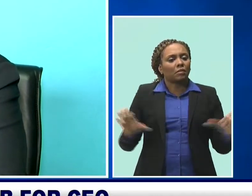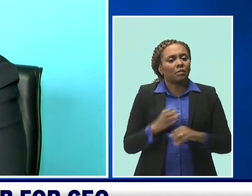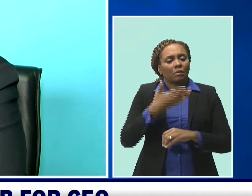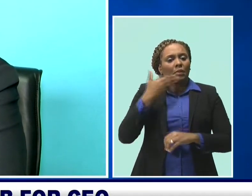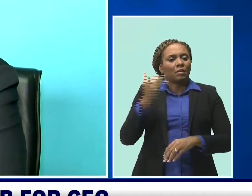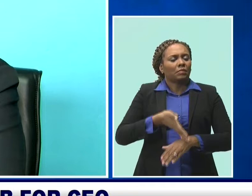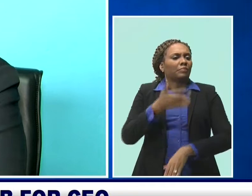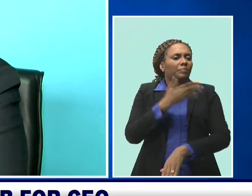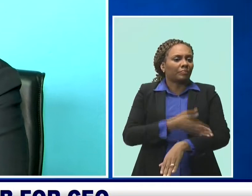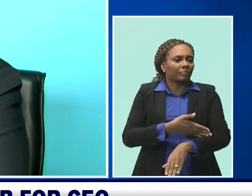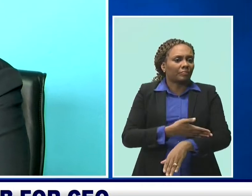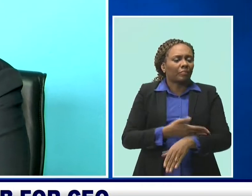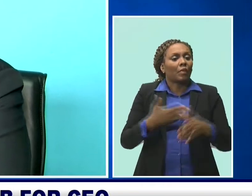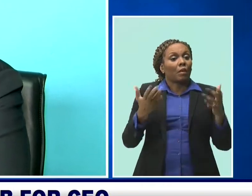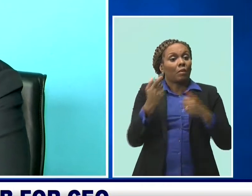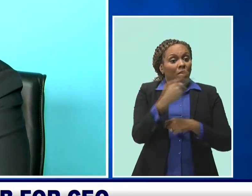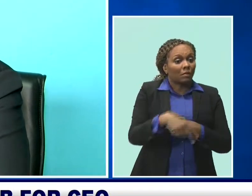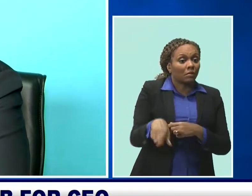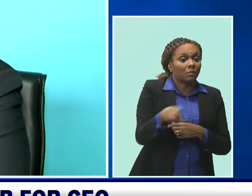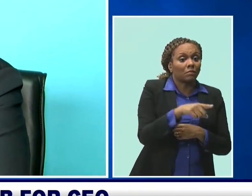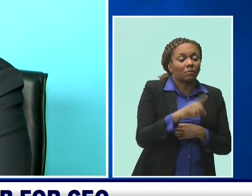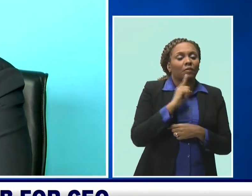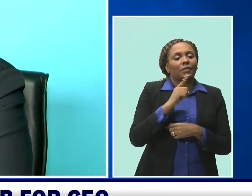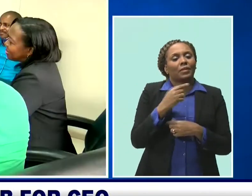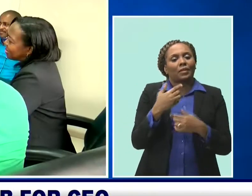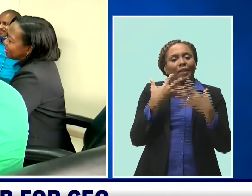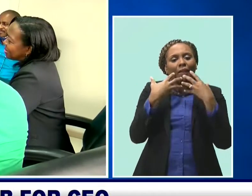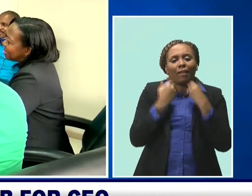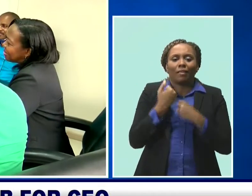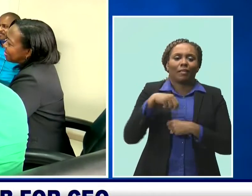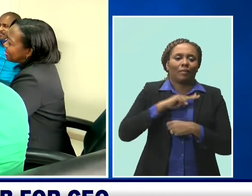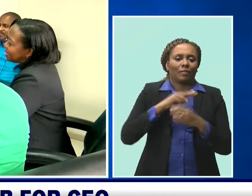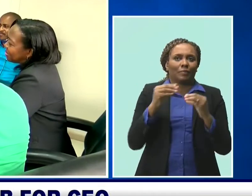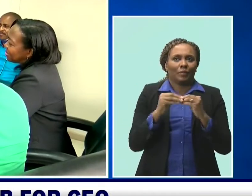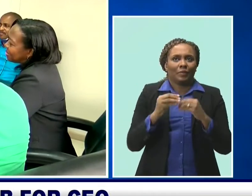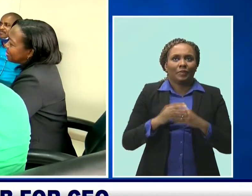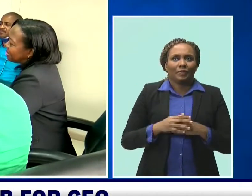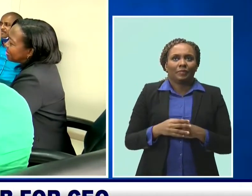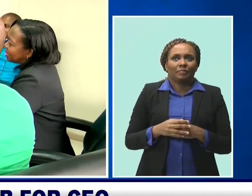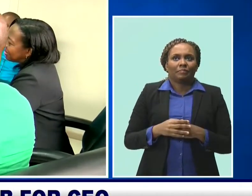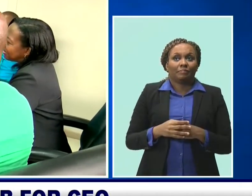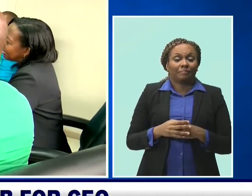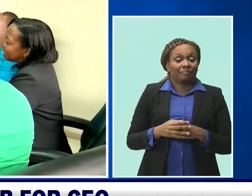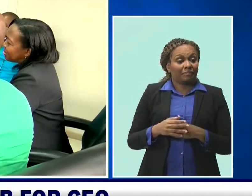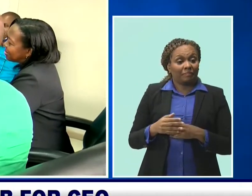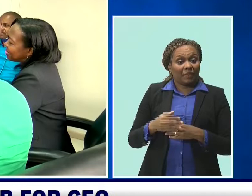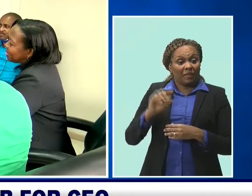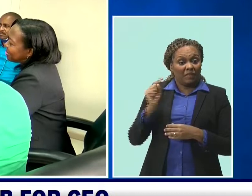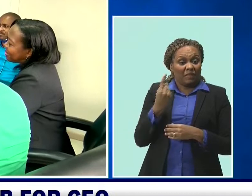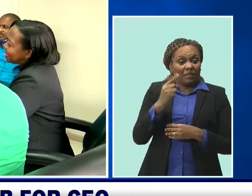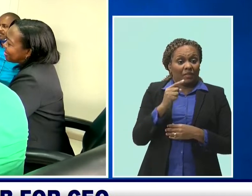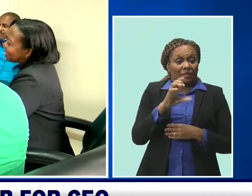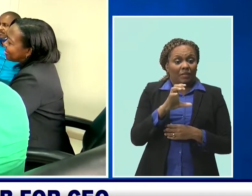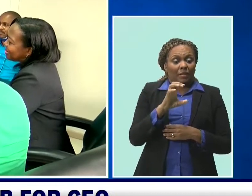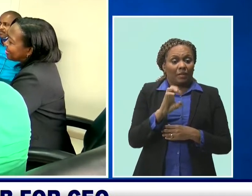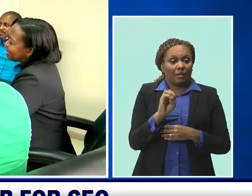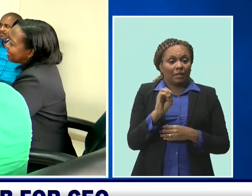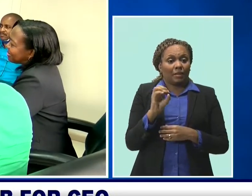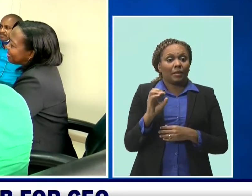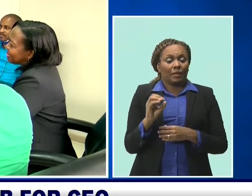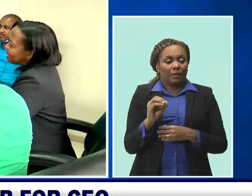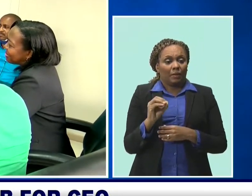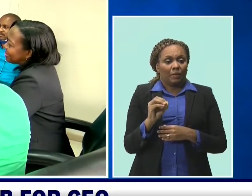things so that you, the Barbadian public, will love us even more. Mr. Price is the CBC's first CEO since the passing of the